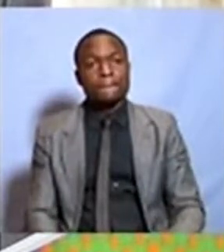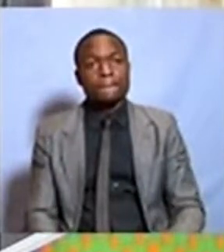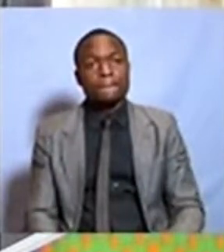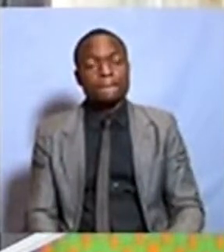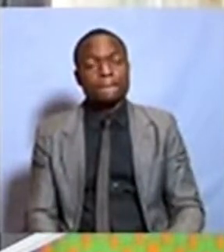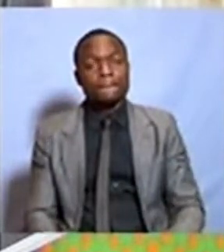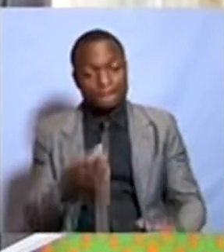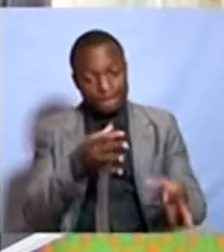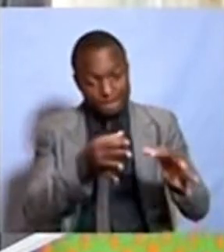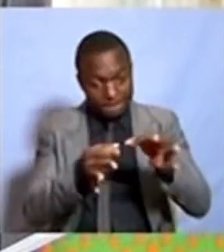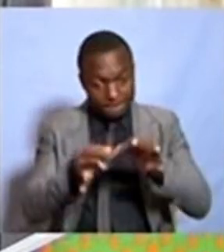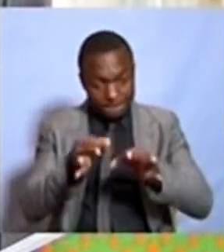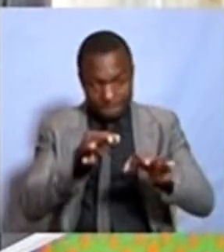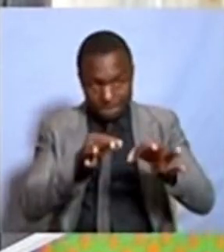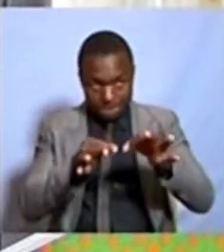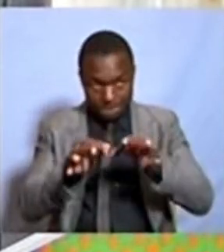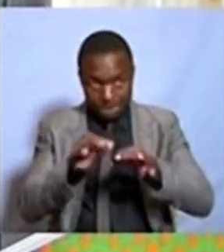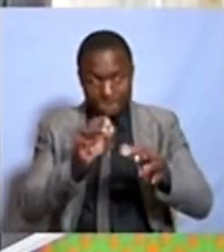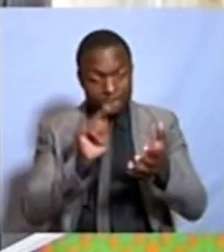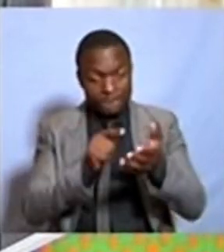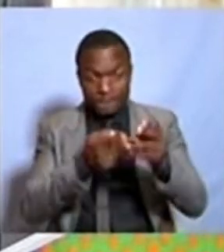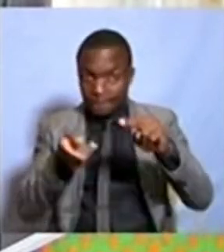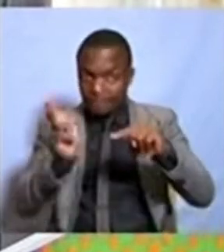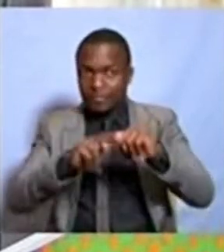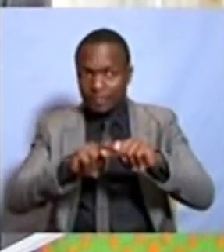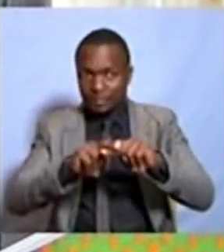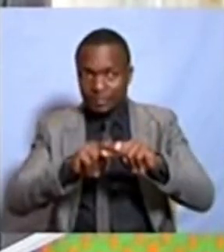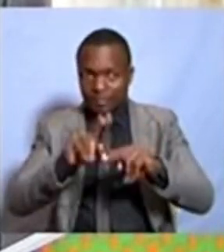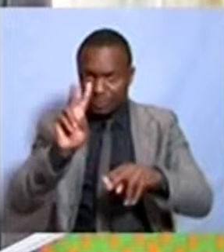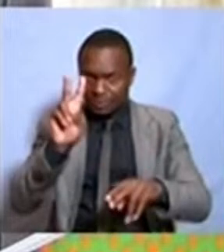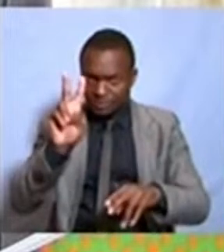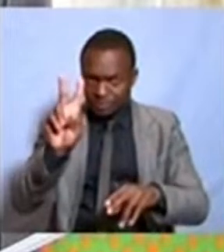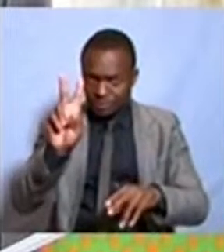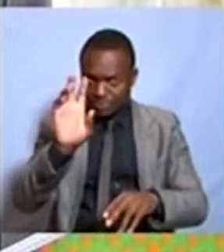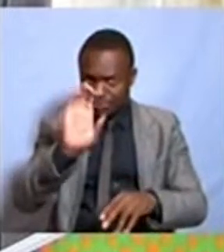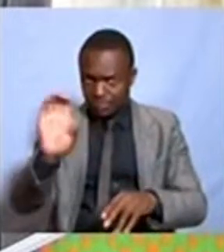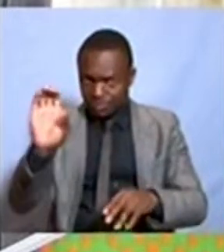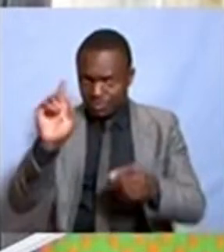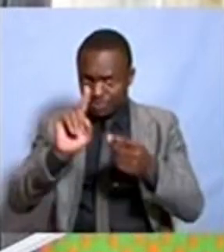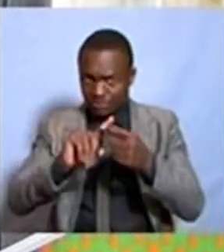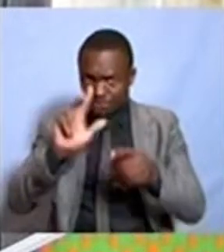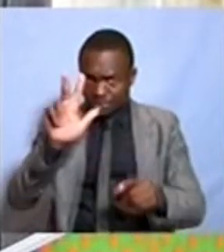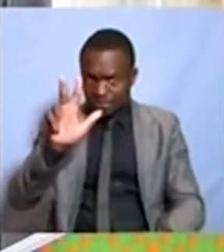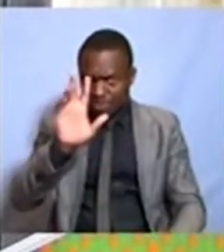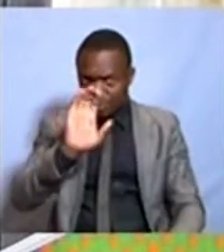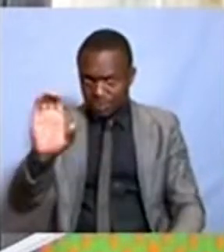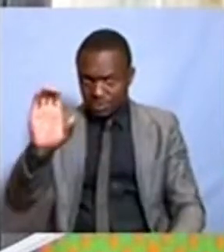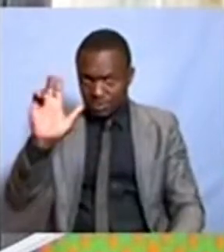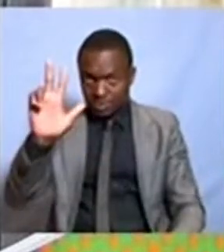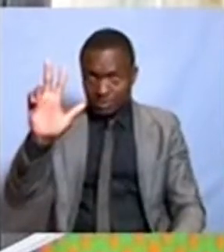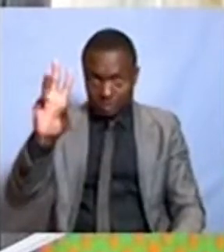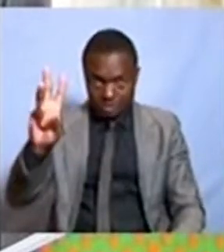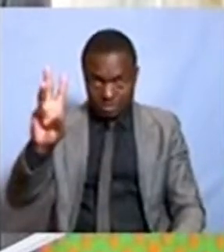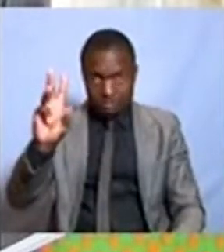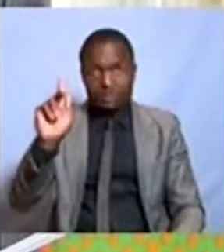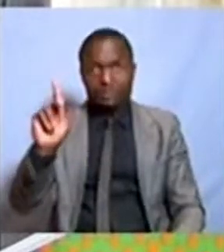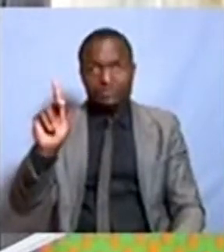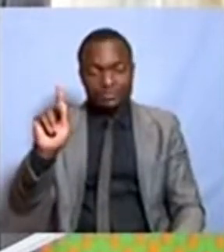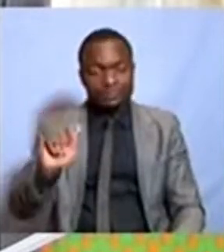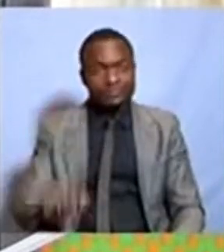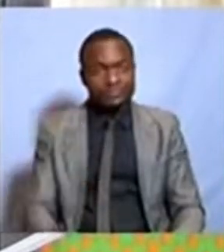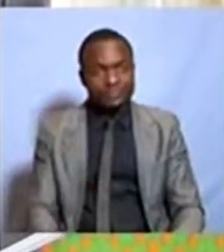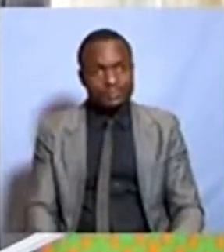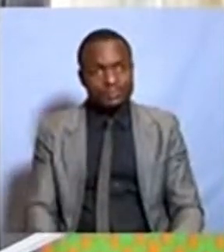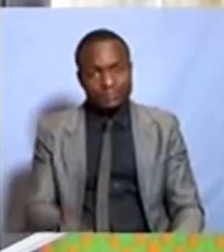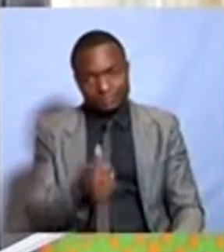justify this increase from 200 to 336. The